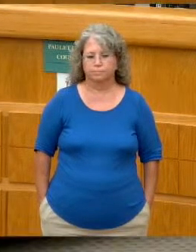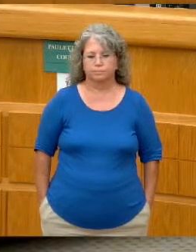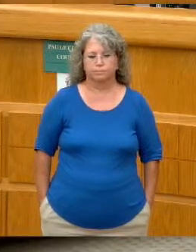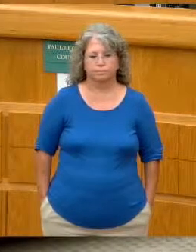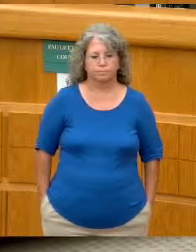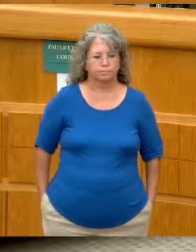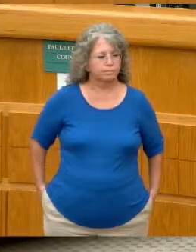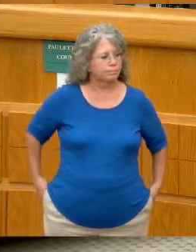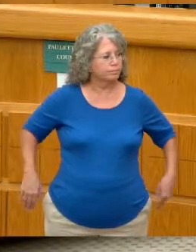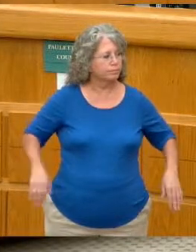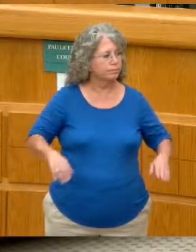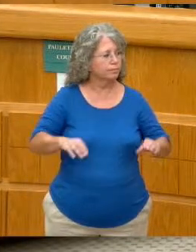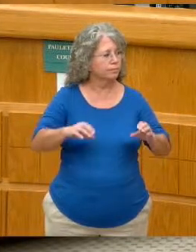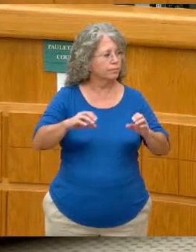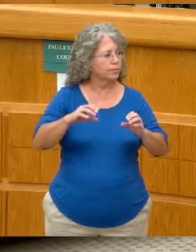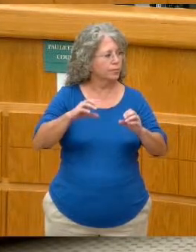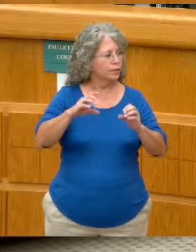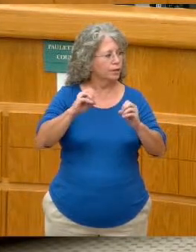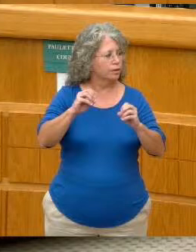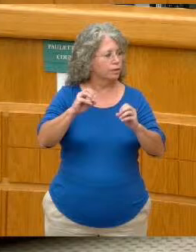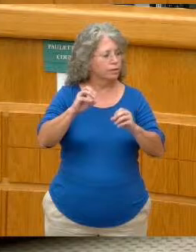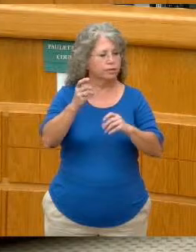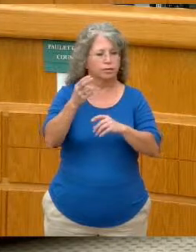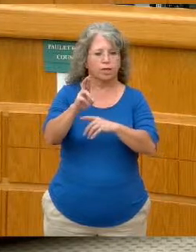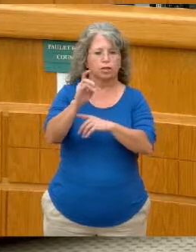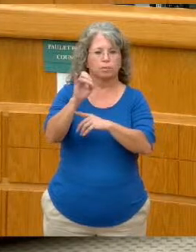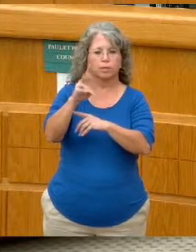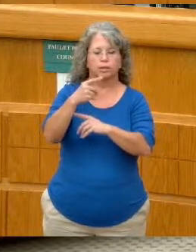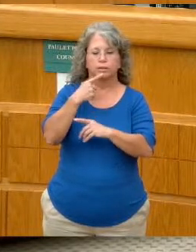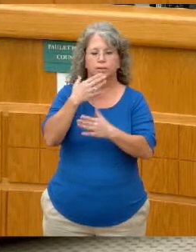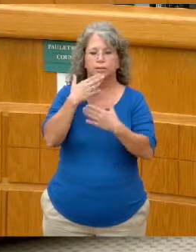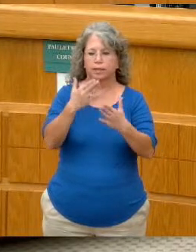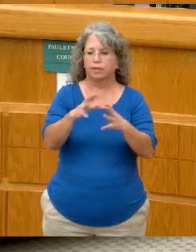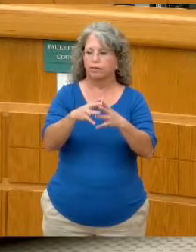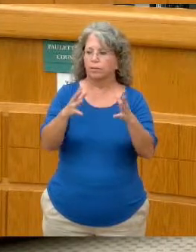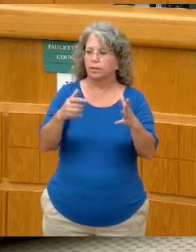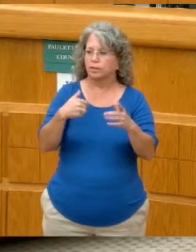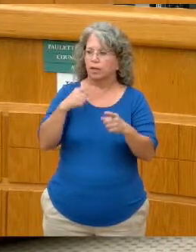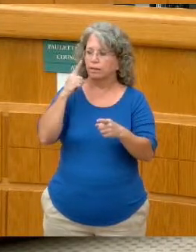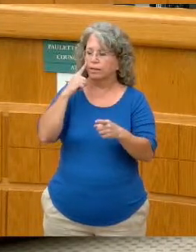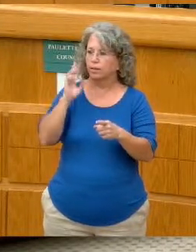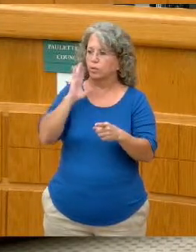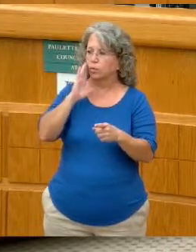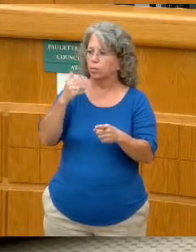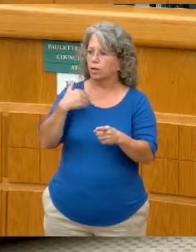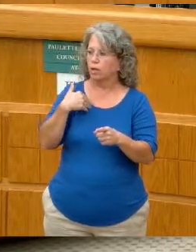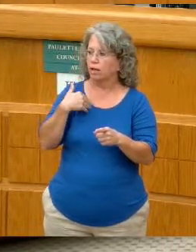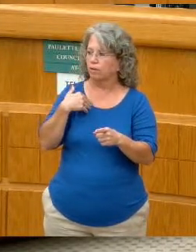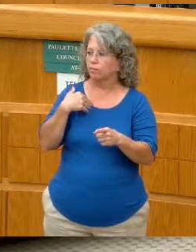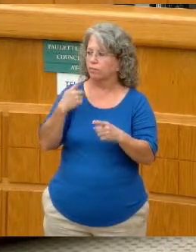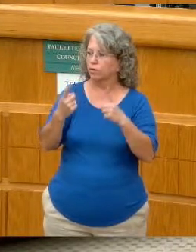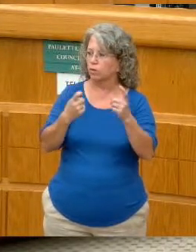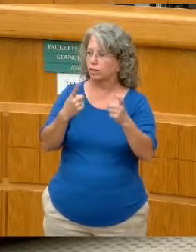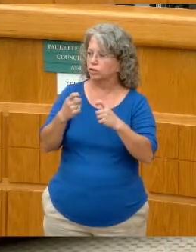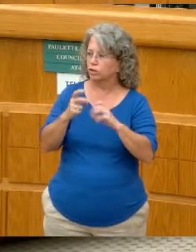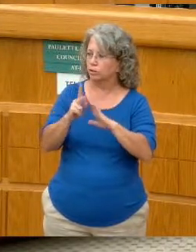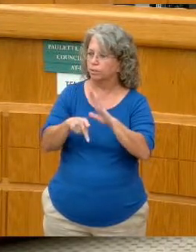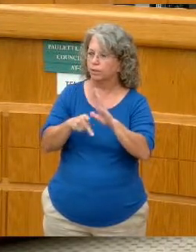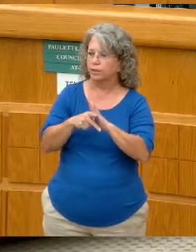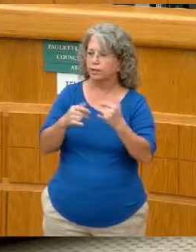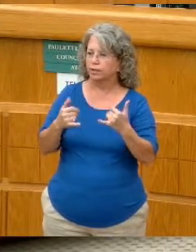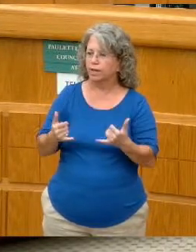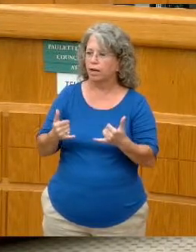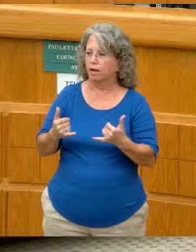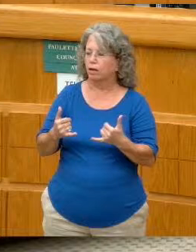See, okay, thank you very much. I think we're going to do the question and answer period now